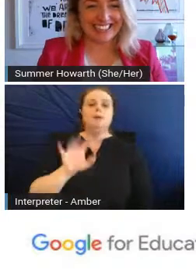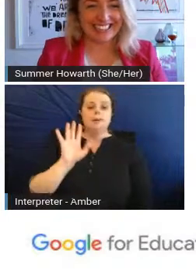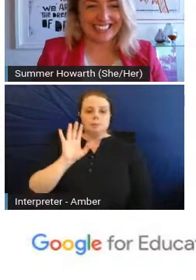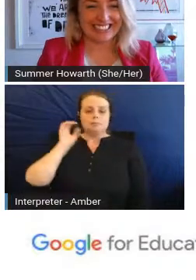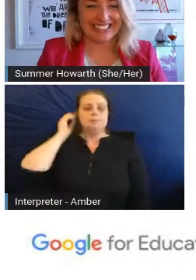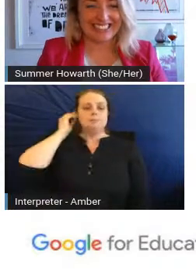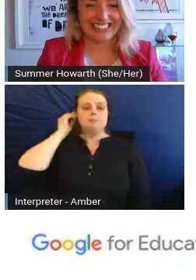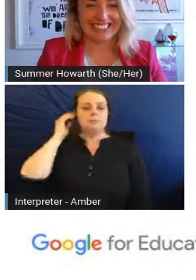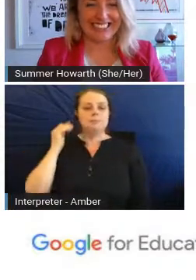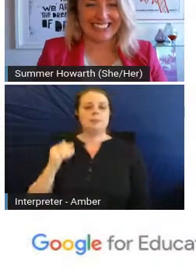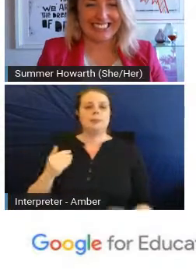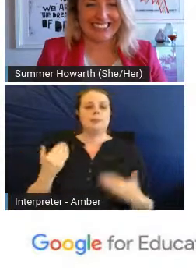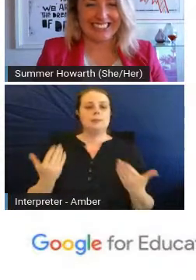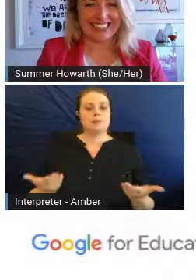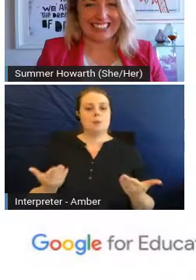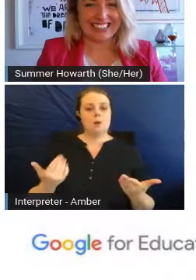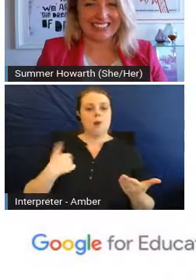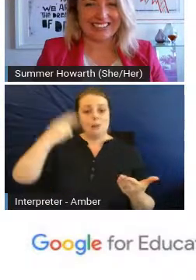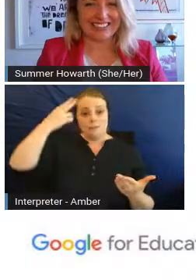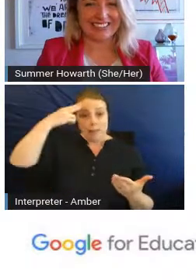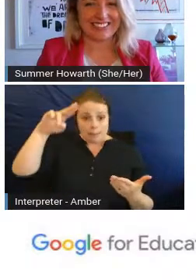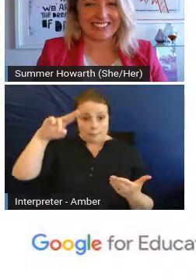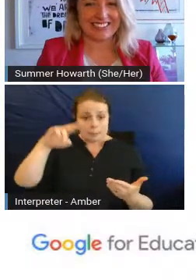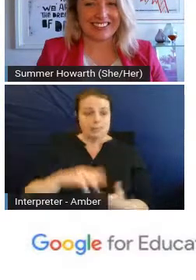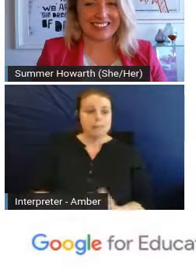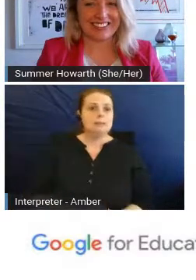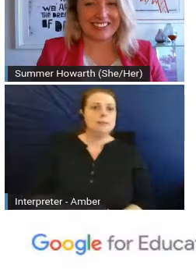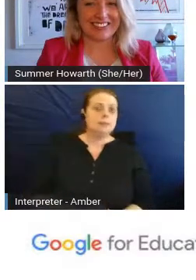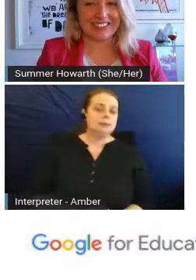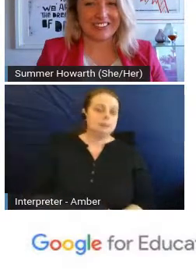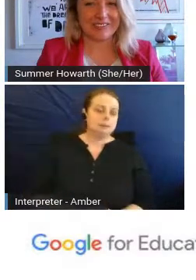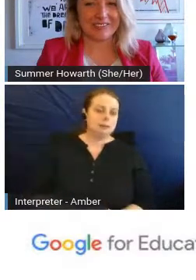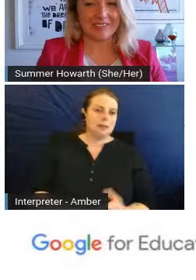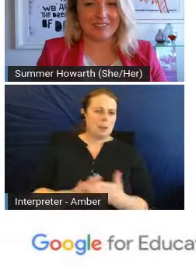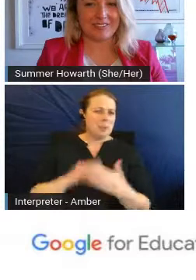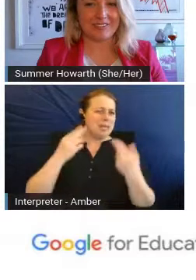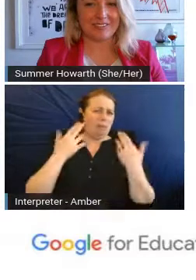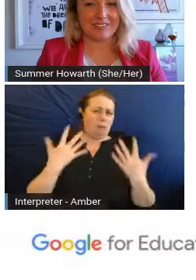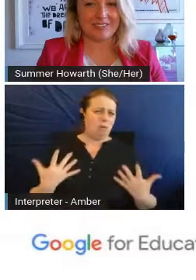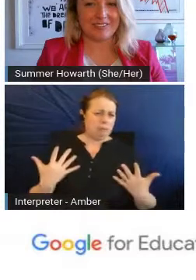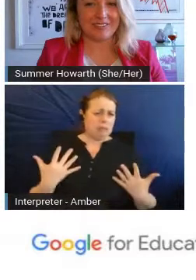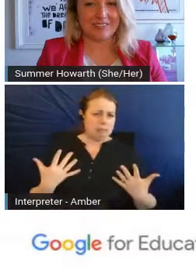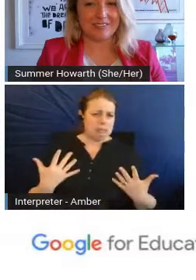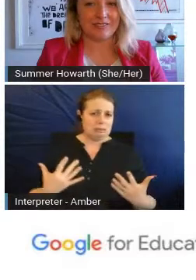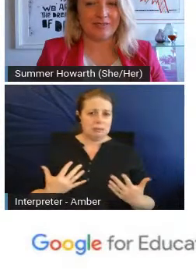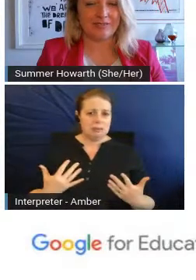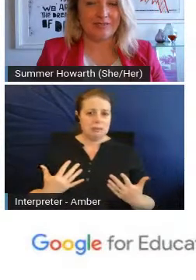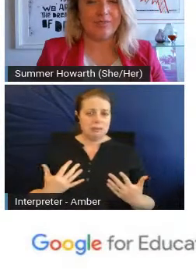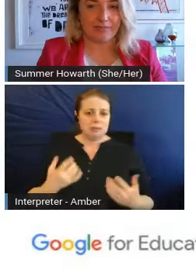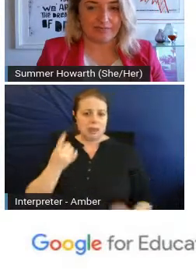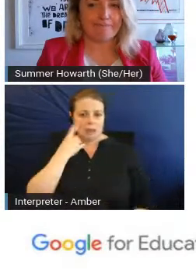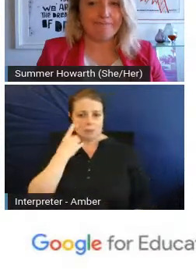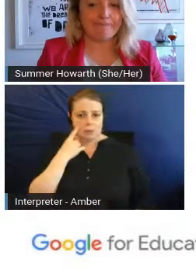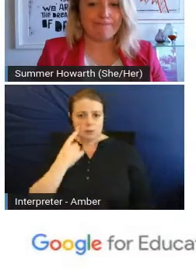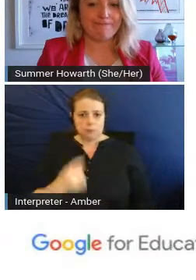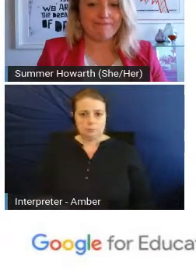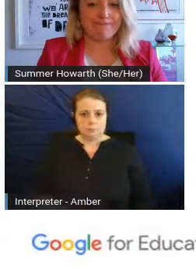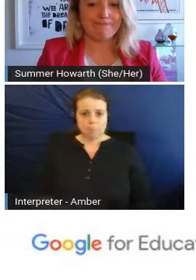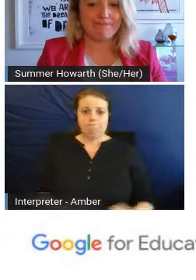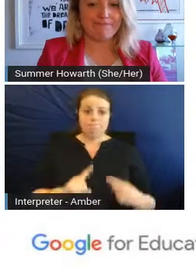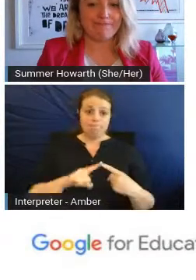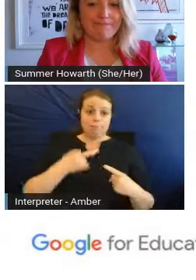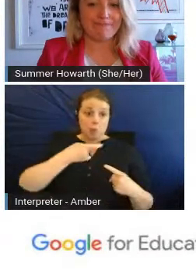So what I've done is I've named them so that way they're pretty, they're obvious to us. So let's just take a look at them. So we have first, of course, the